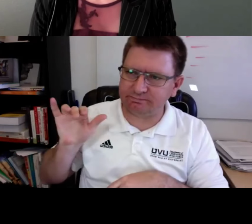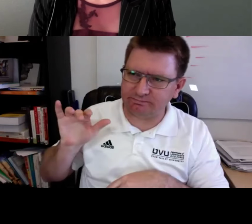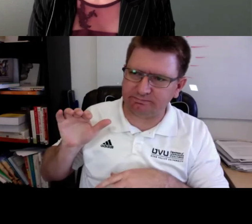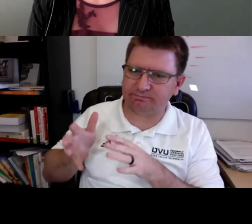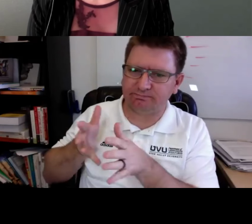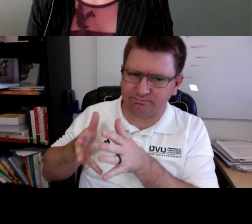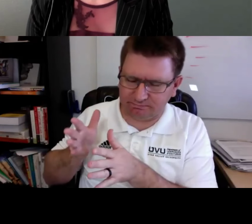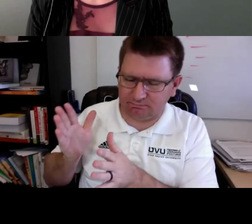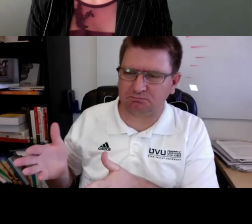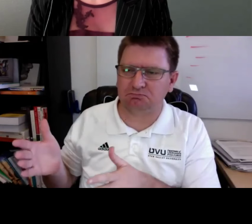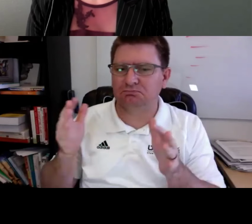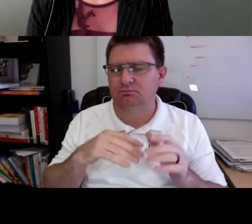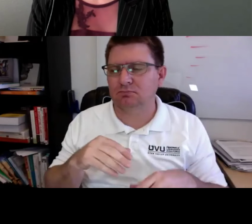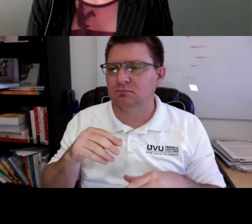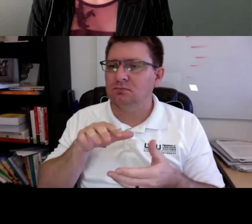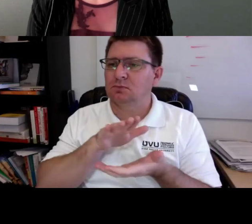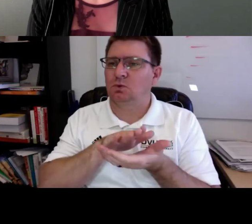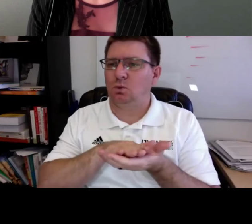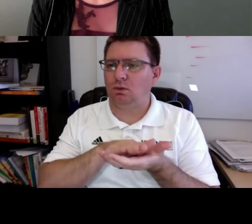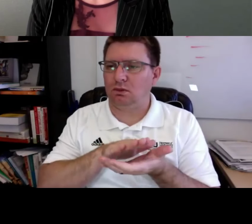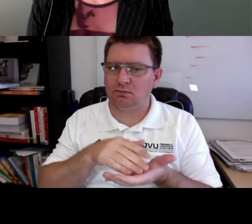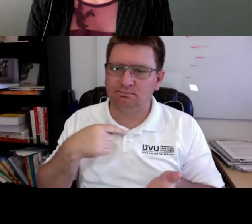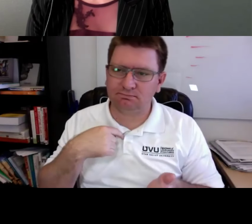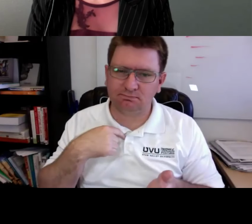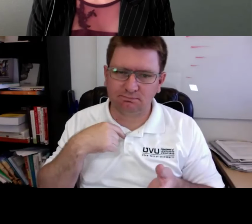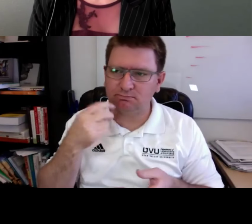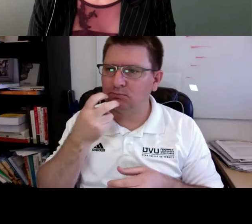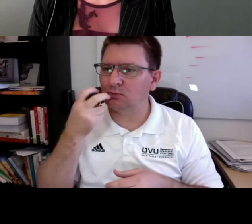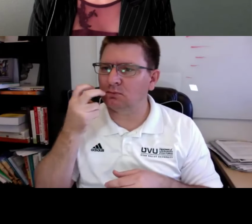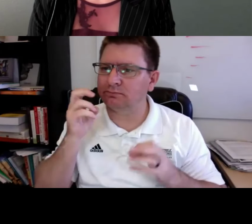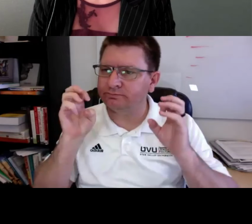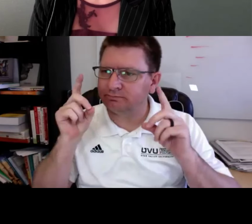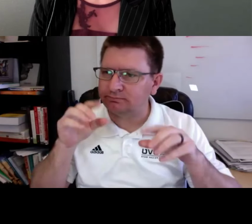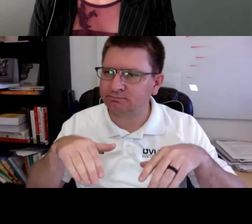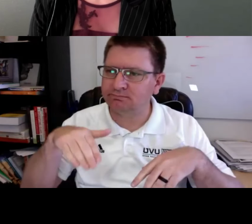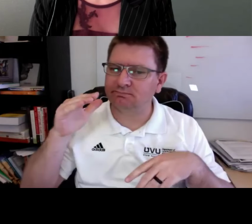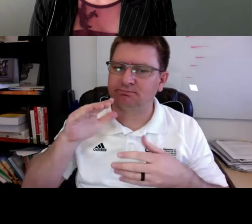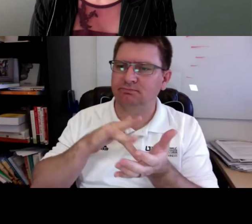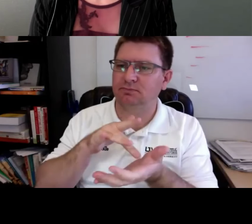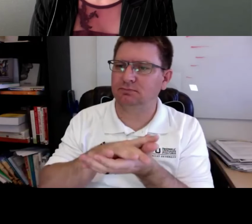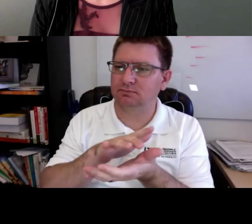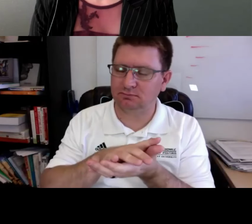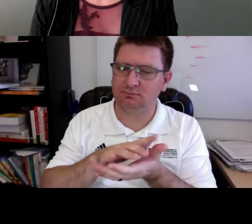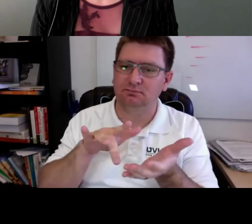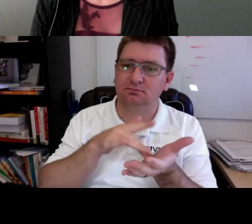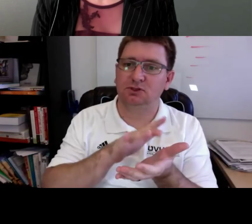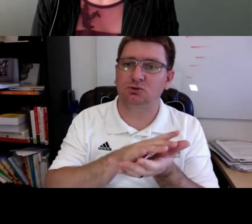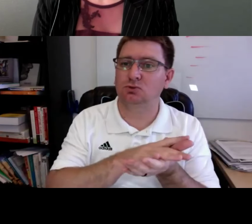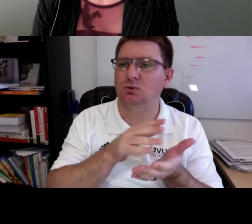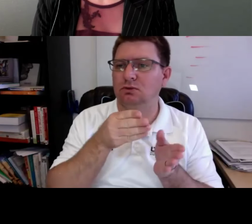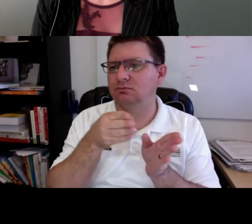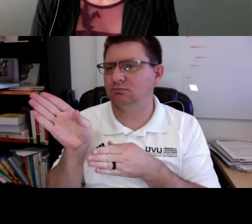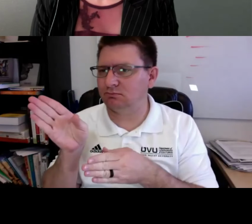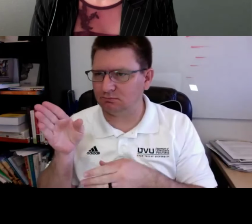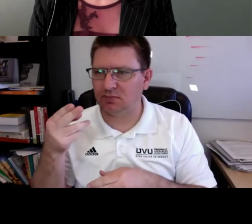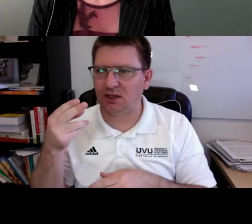and we were using home signs, gesturing and home signs. And then when it was time for me to go to school, I had the oral method until